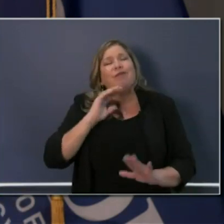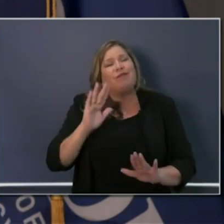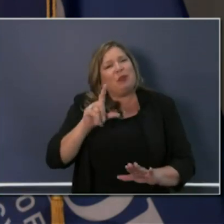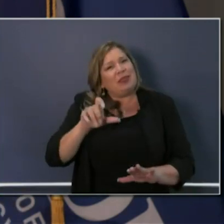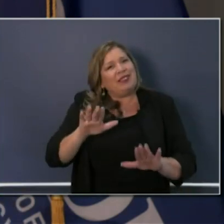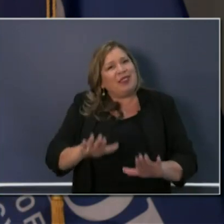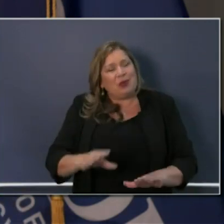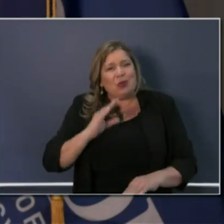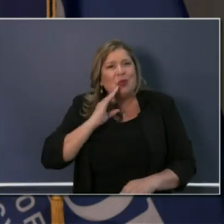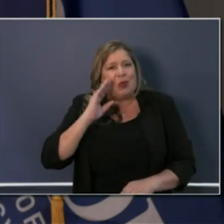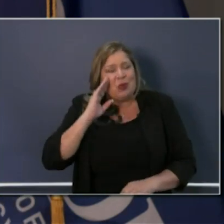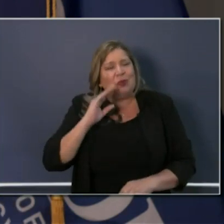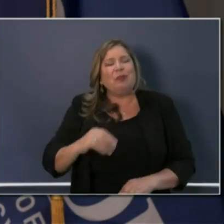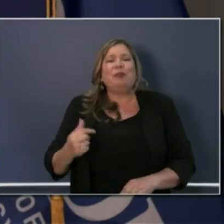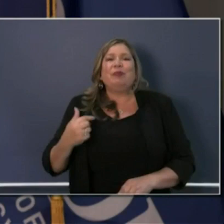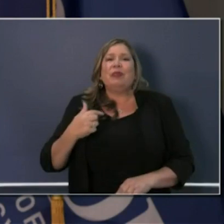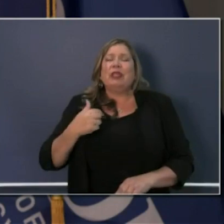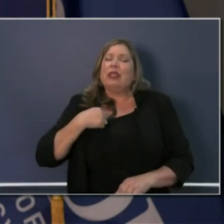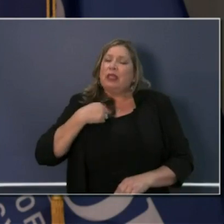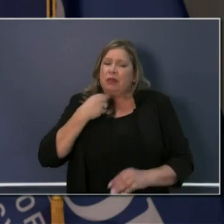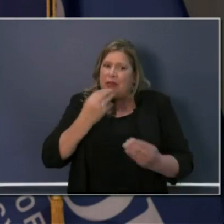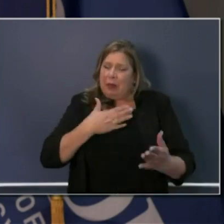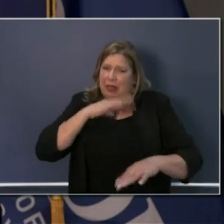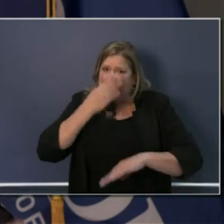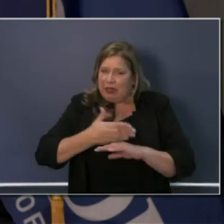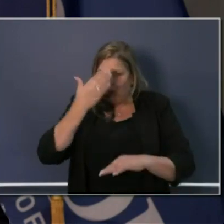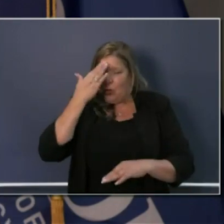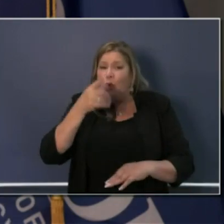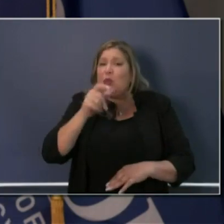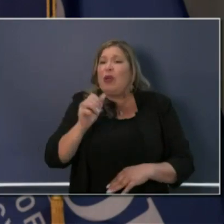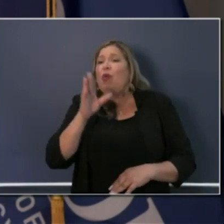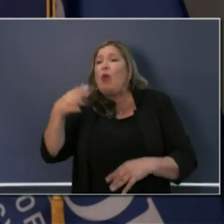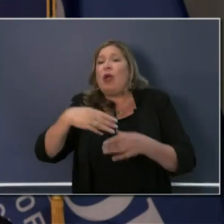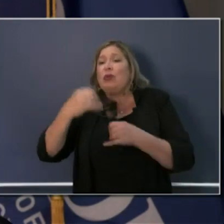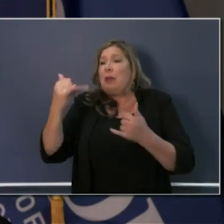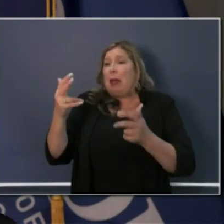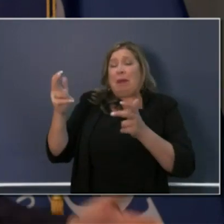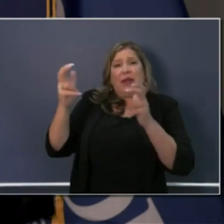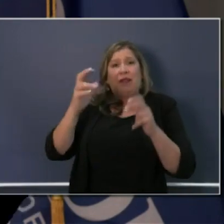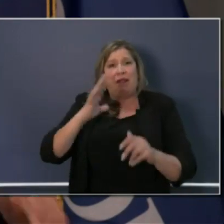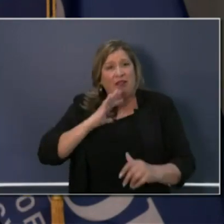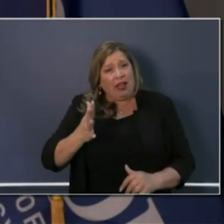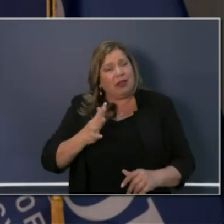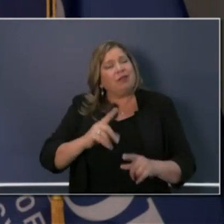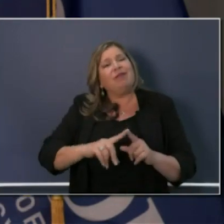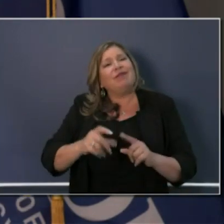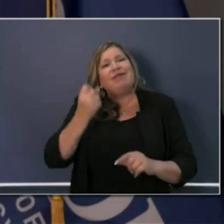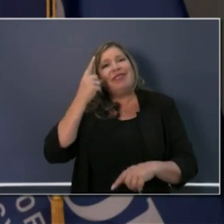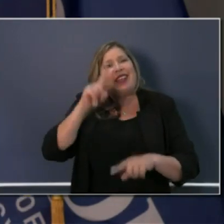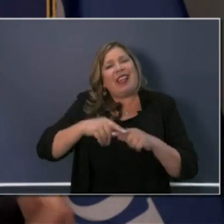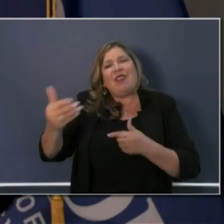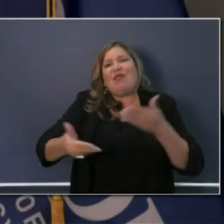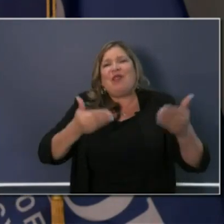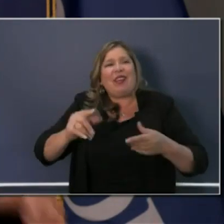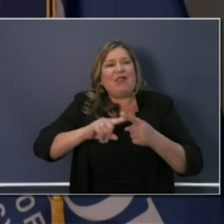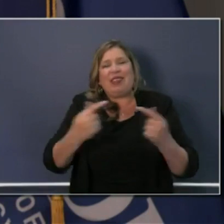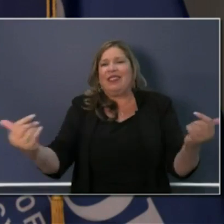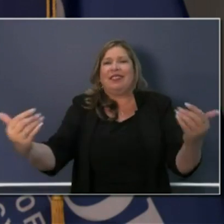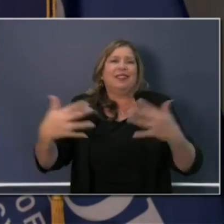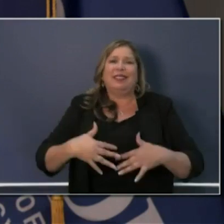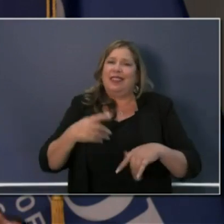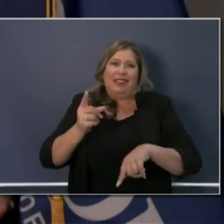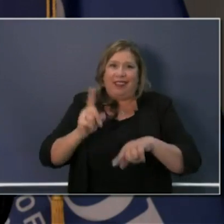common sense. I said to Hunter, I said, you can go outside and play basketball. I said, just don't invite the neighbors and all your friends to come